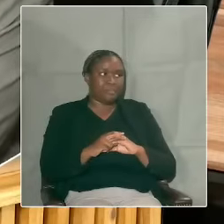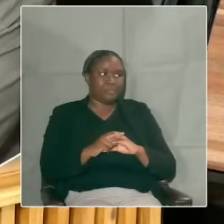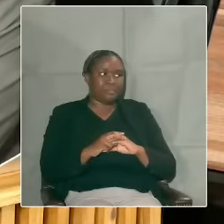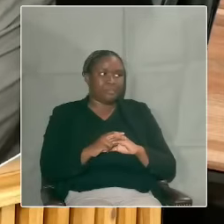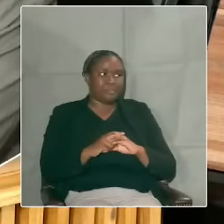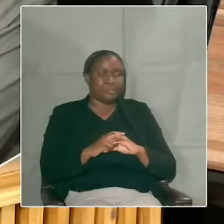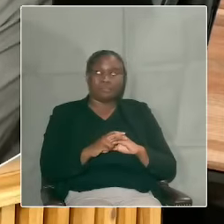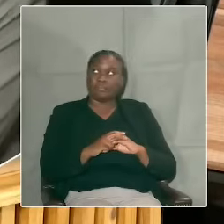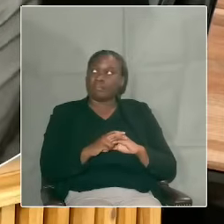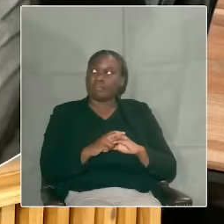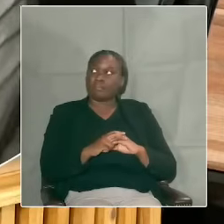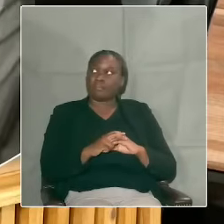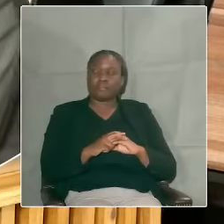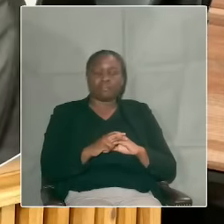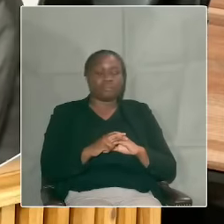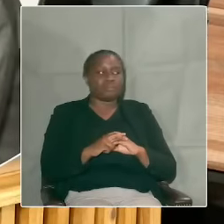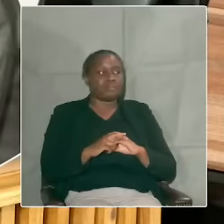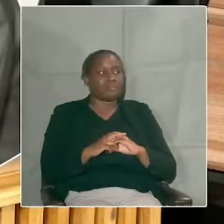And at least on your